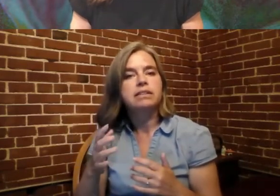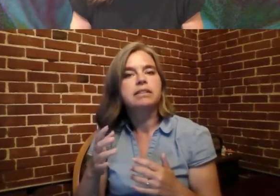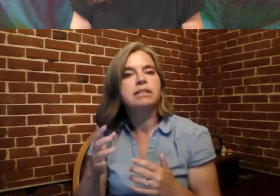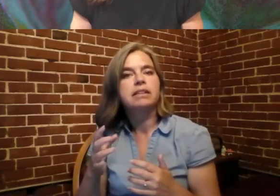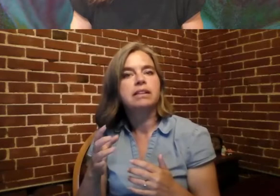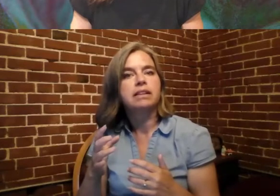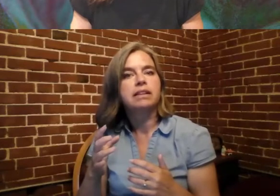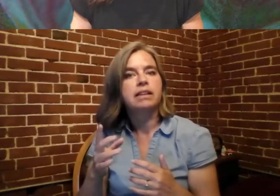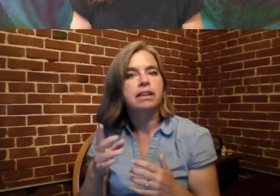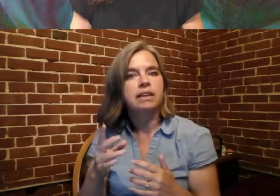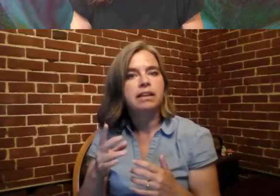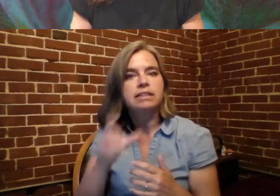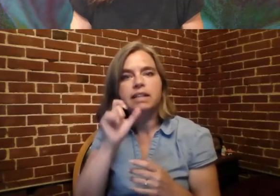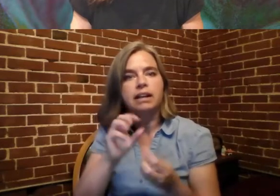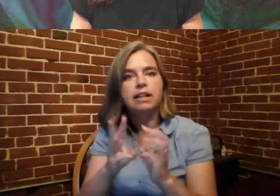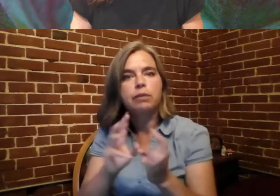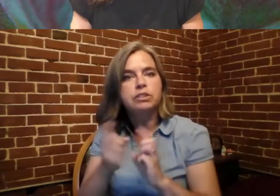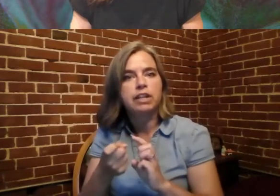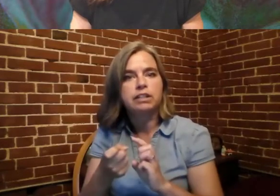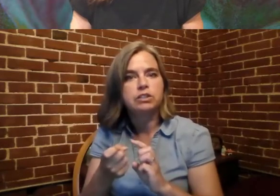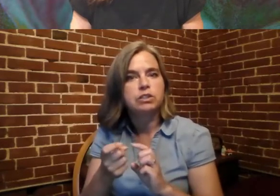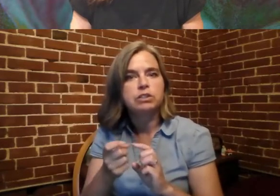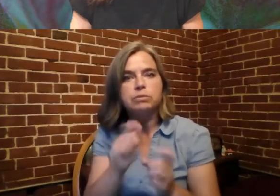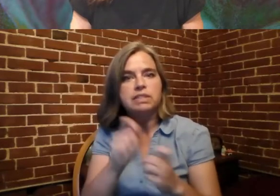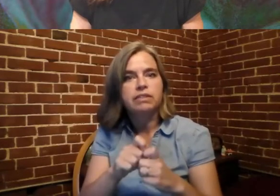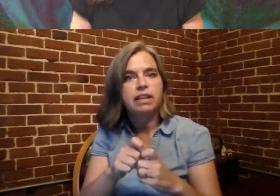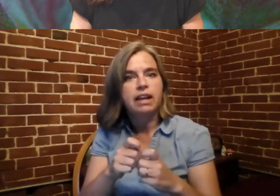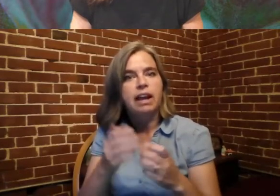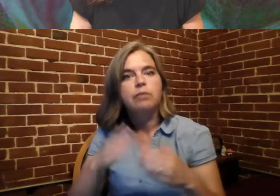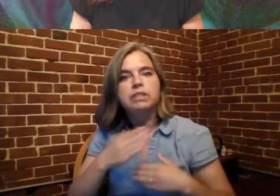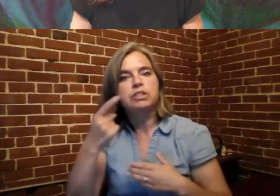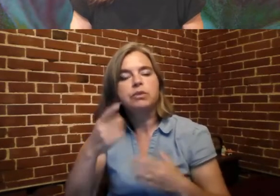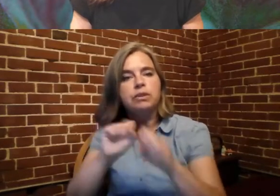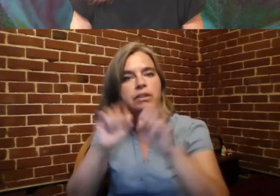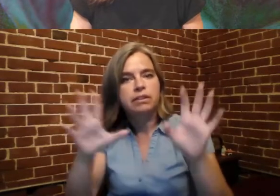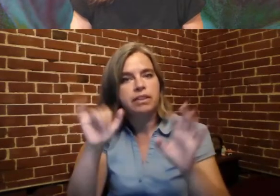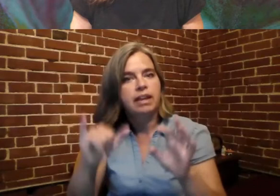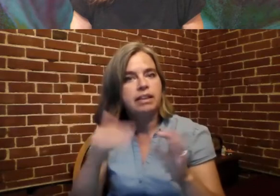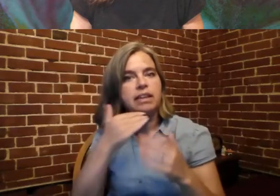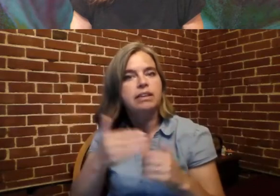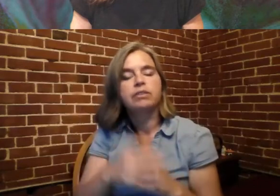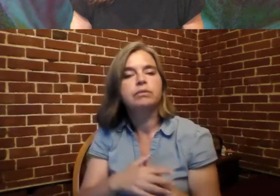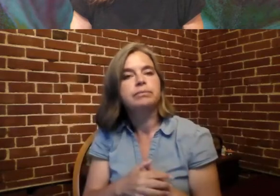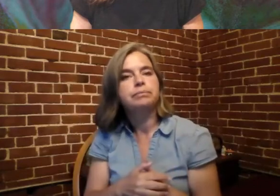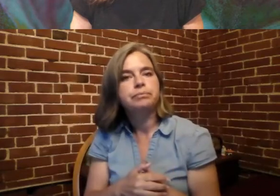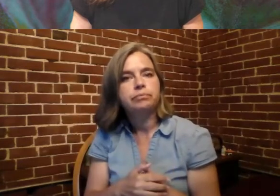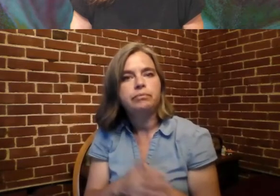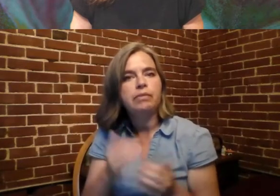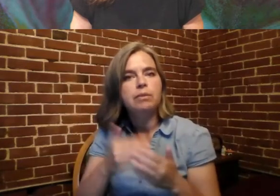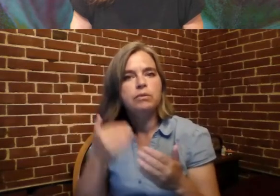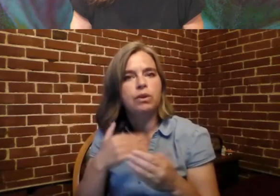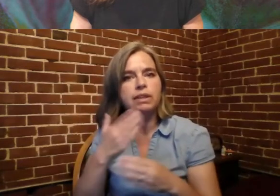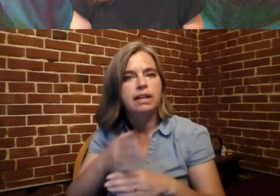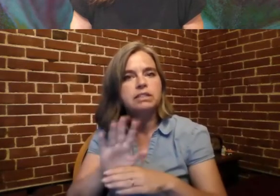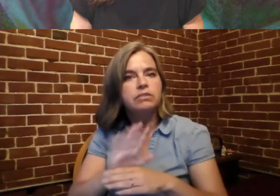like climate change specifically. So I appreciate your clarification of that. Thank you so much. And before we move to the next film, would you like to,